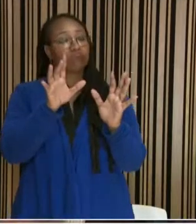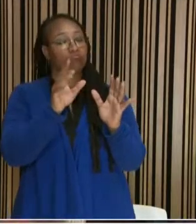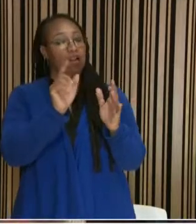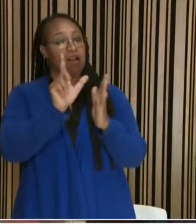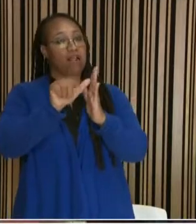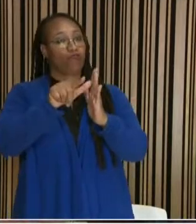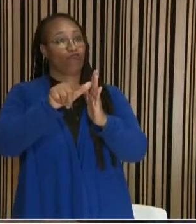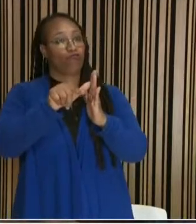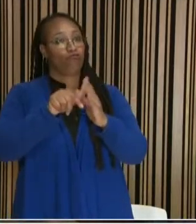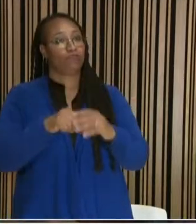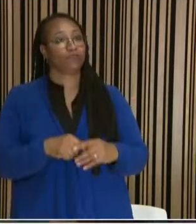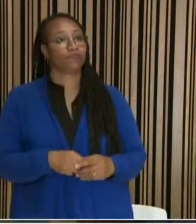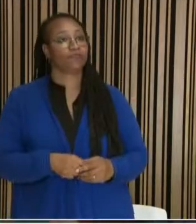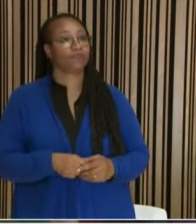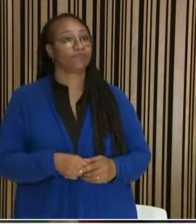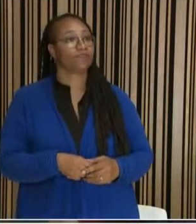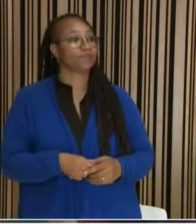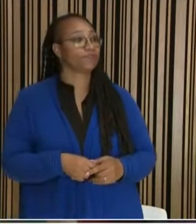else?